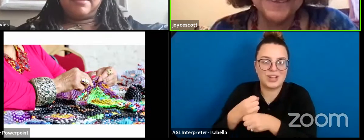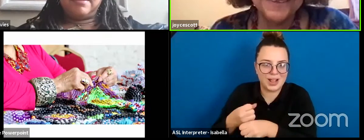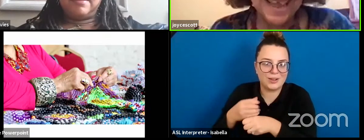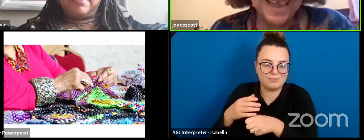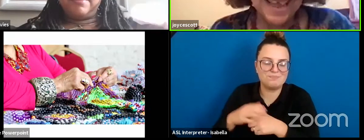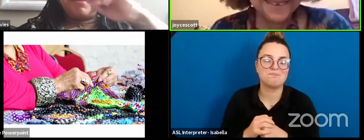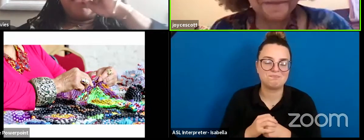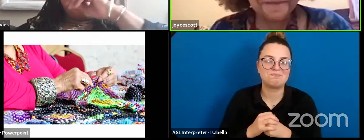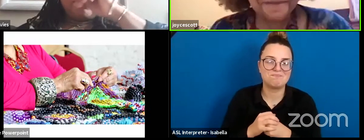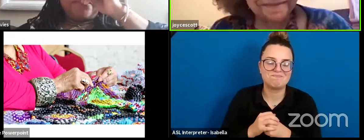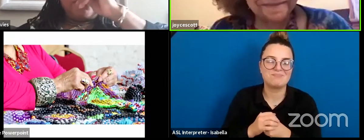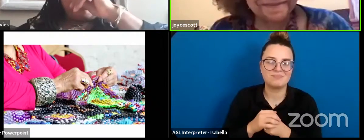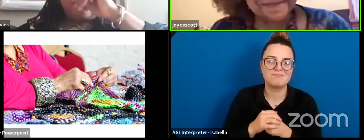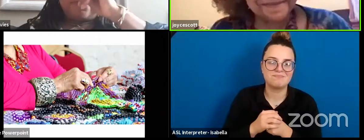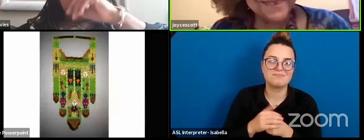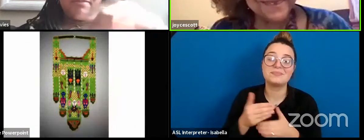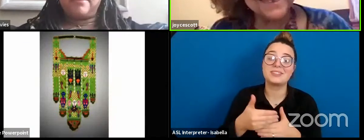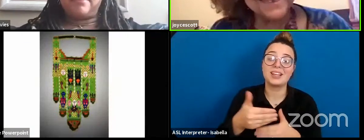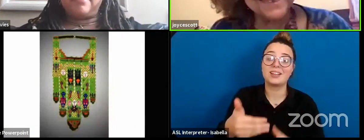Next.